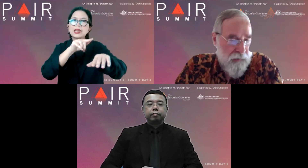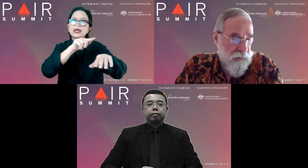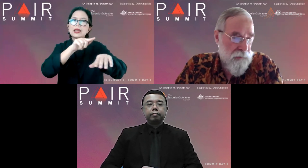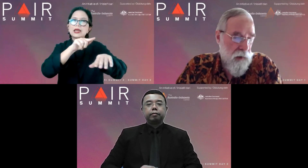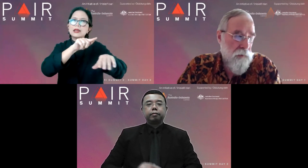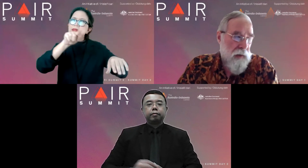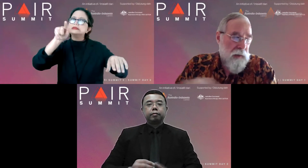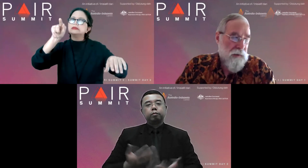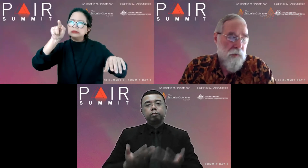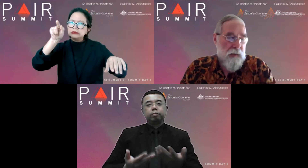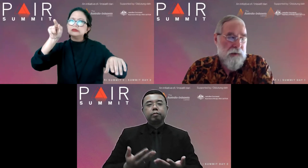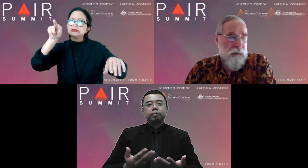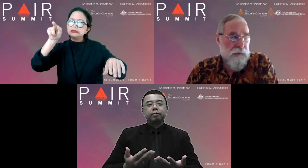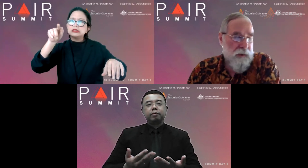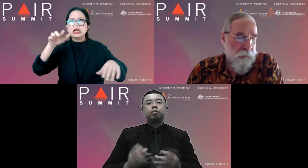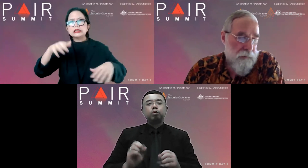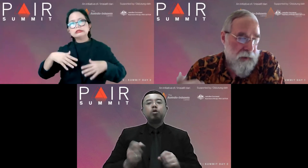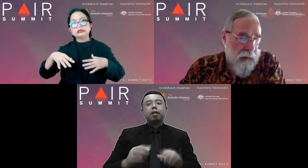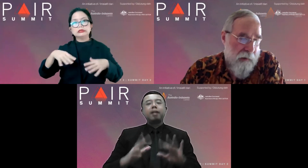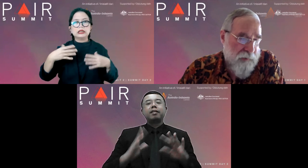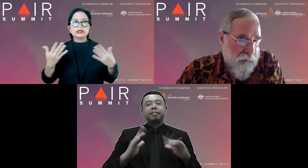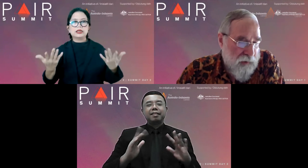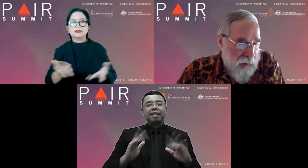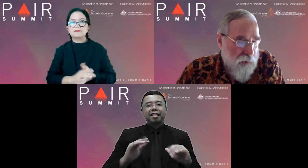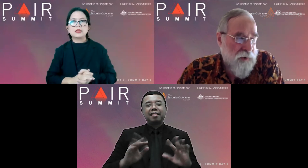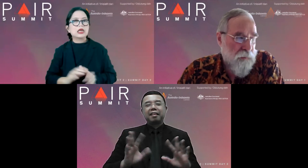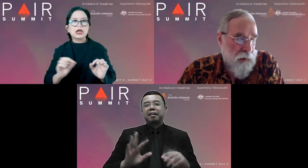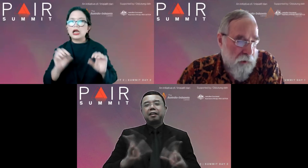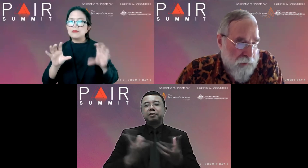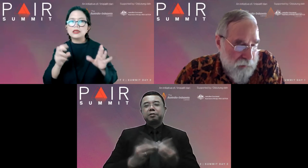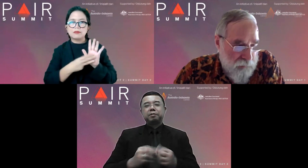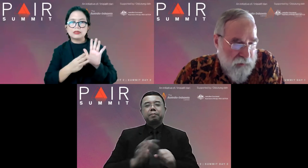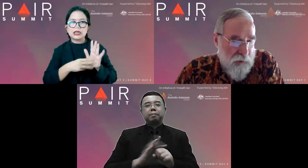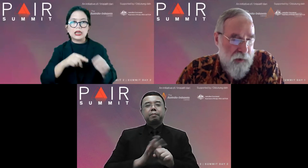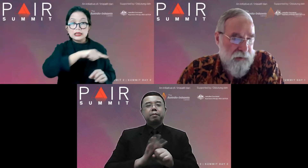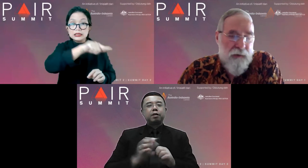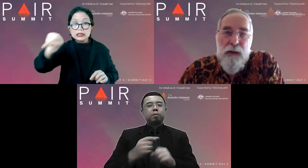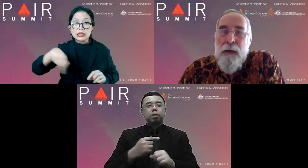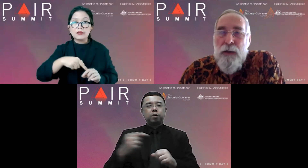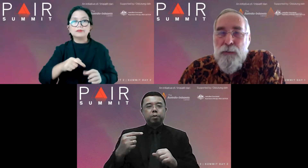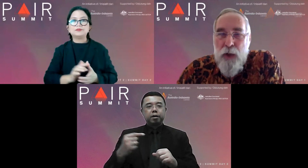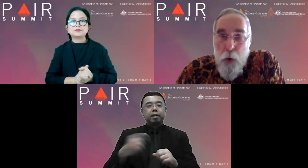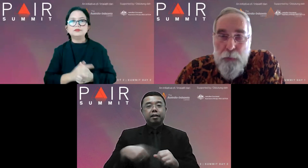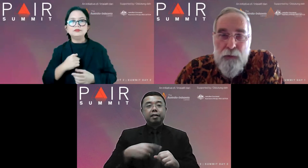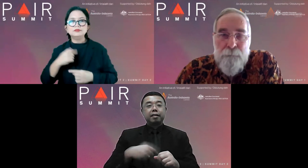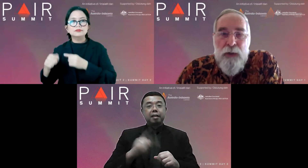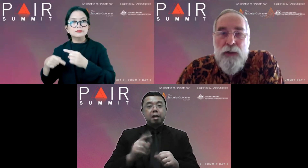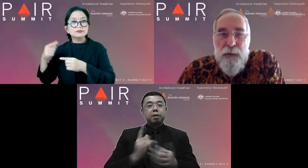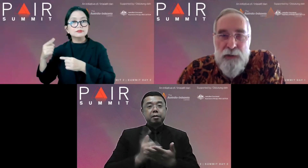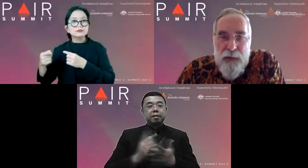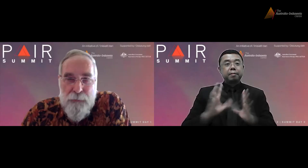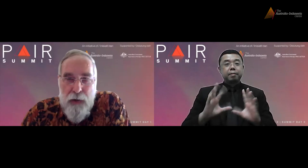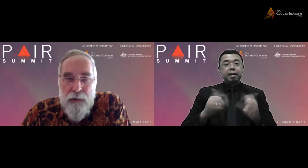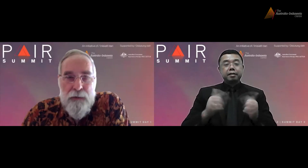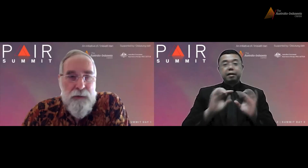many cases around. So it just shows that we really have to continue to work on generating trust, to be open, to